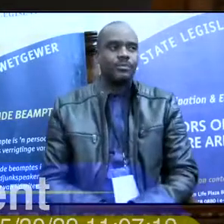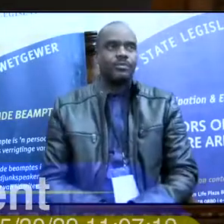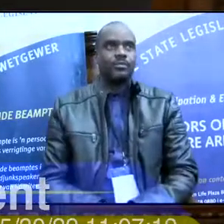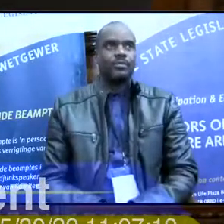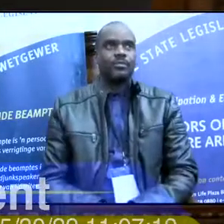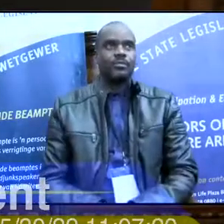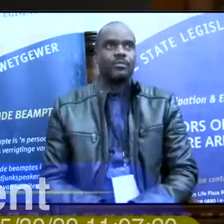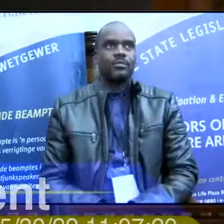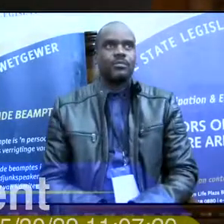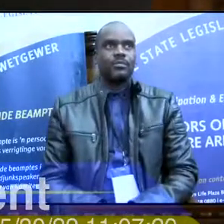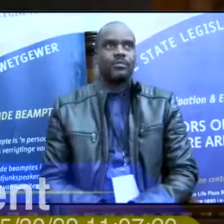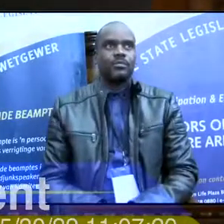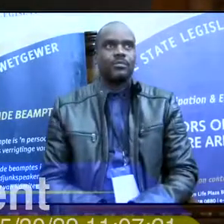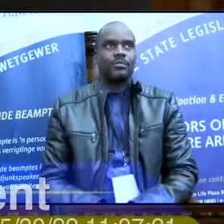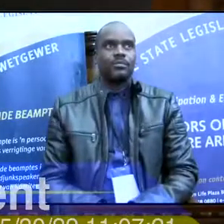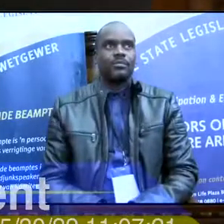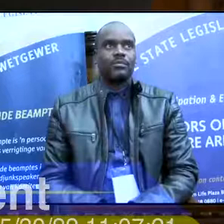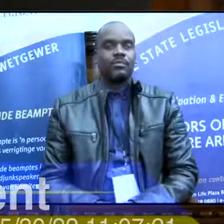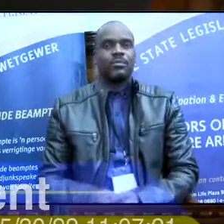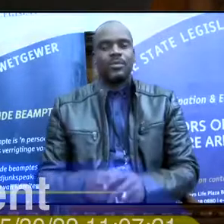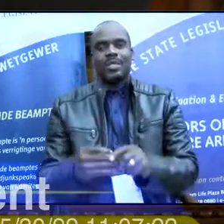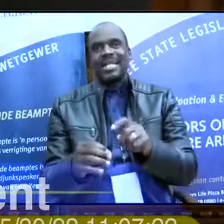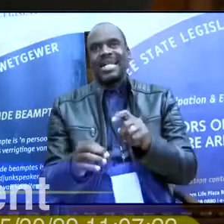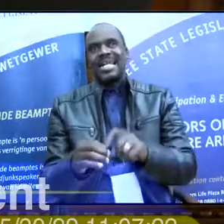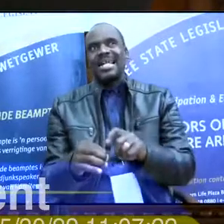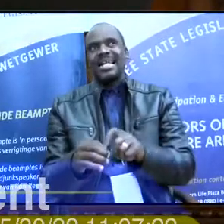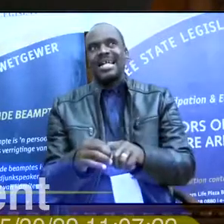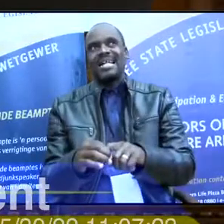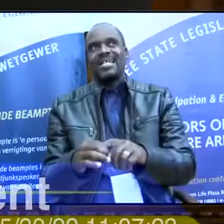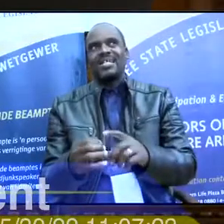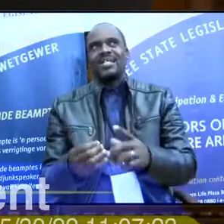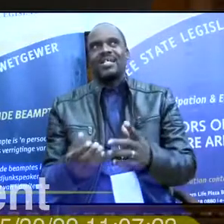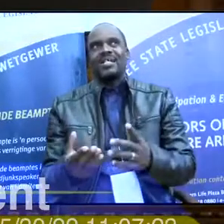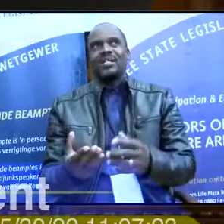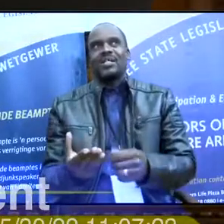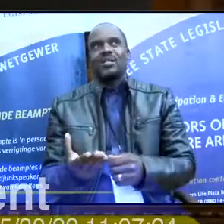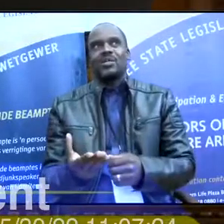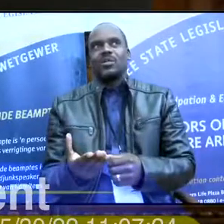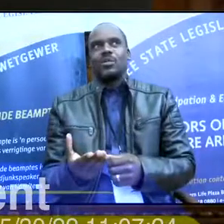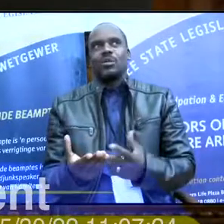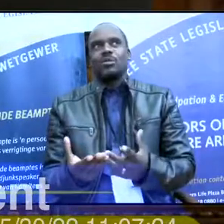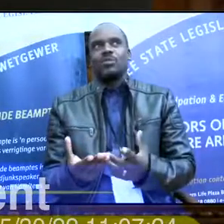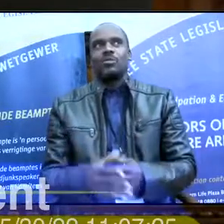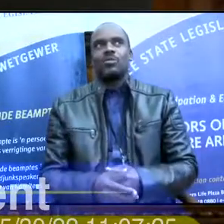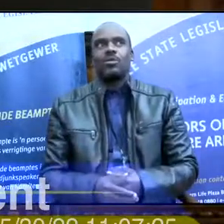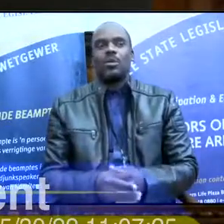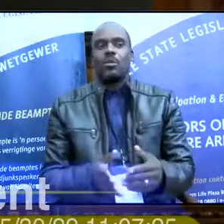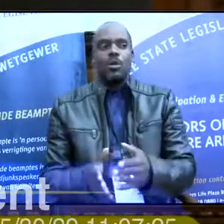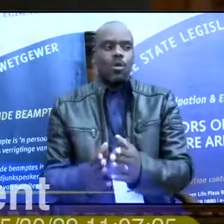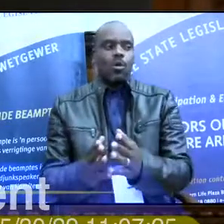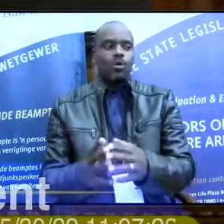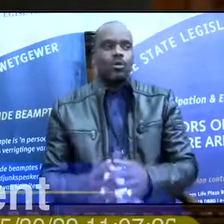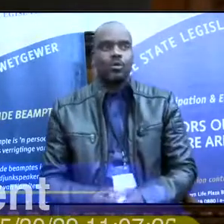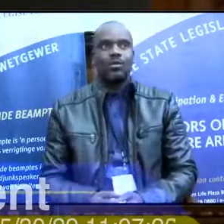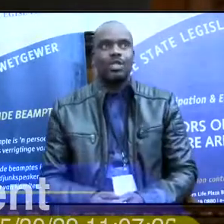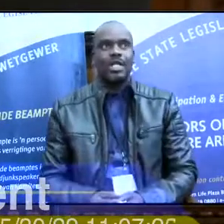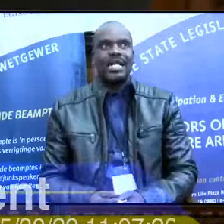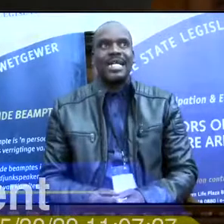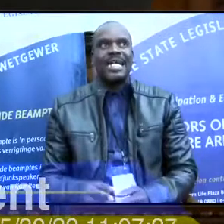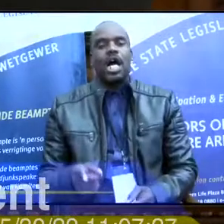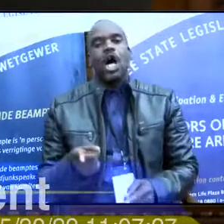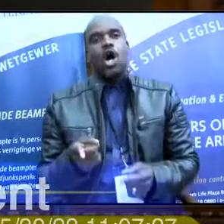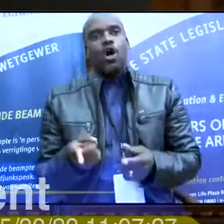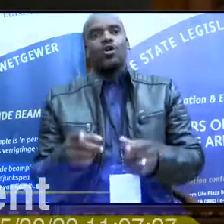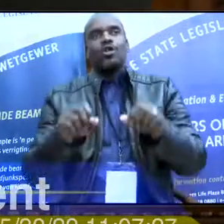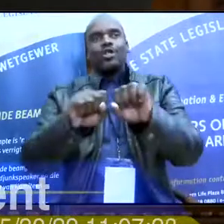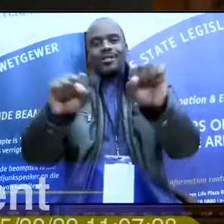the further geopolitical tension remains a downside to risk and global growth and we also seen that